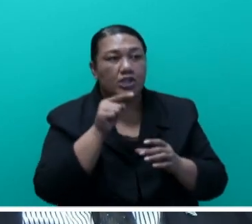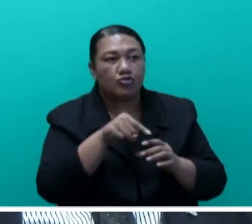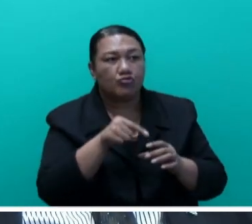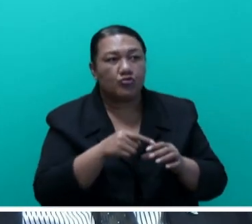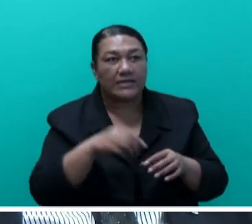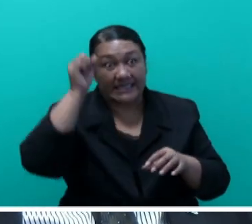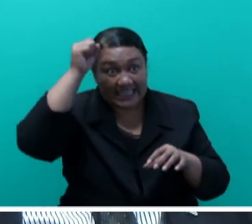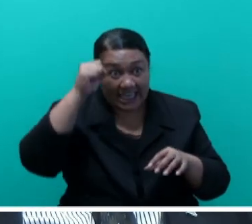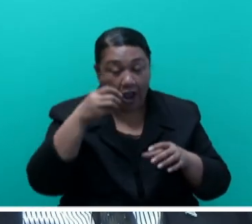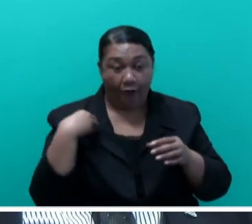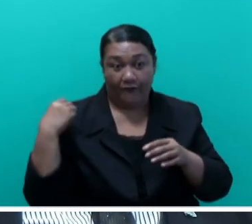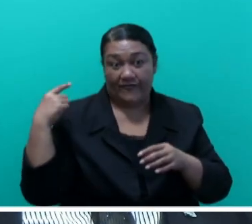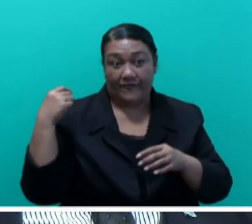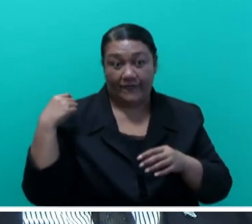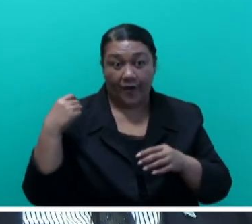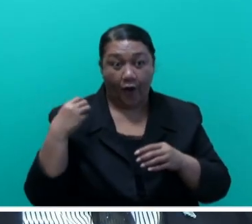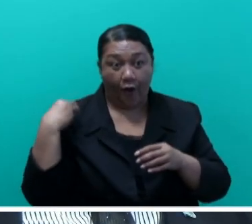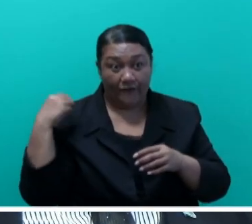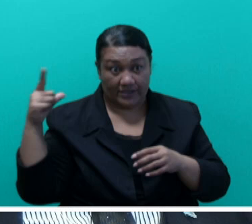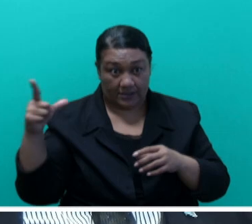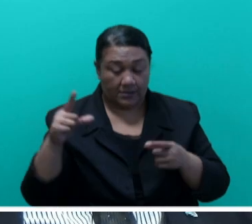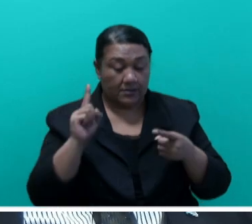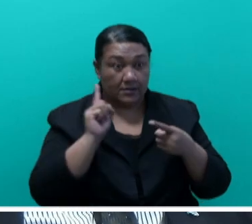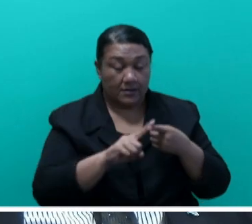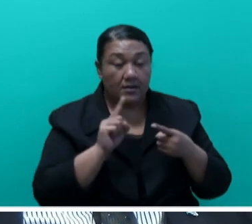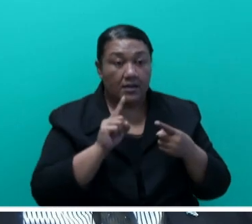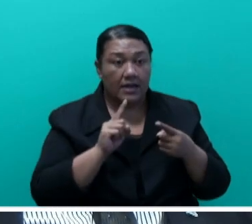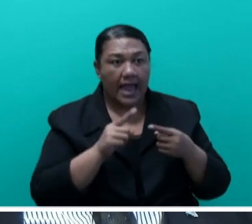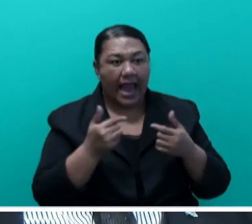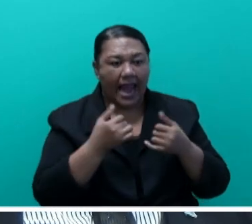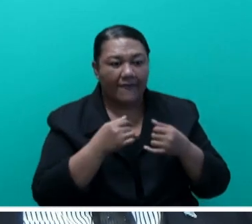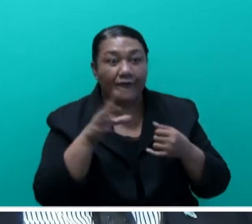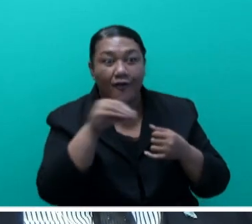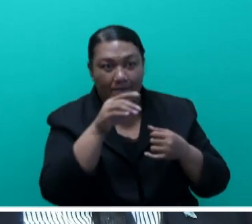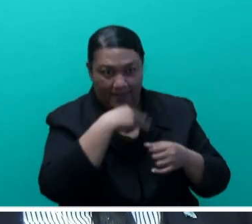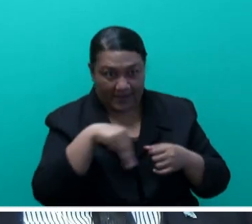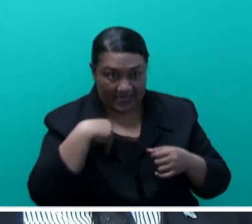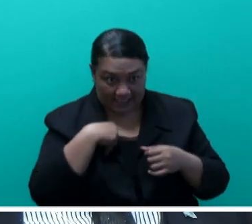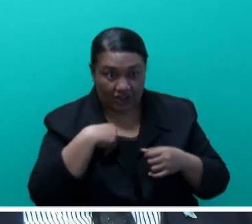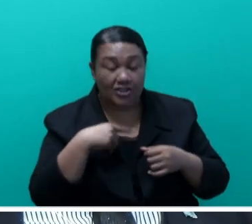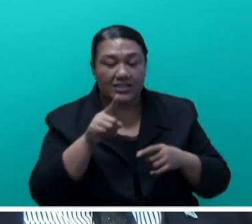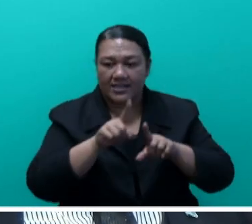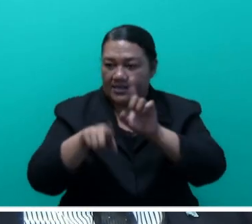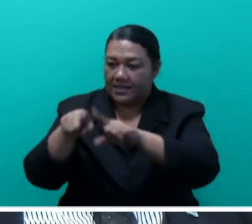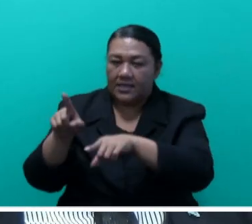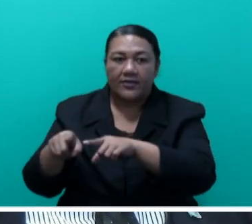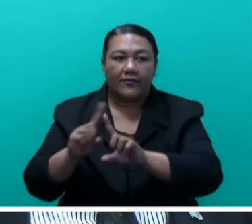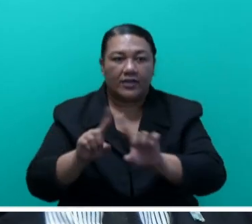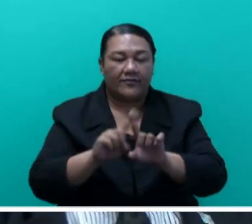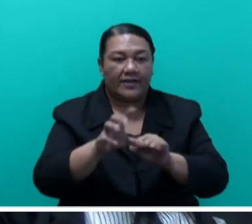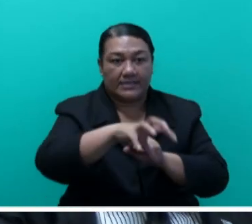senior officers from the line ministries that will coordinate efforts across different sectors,